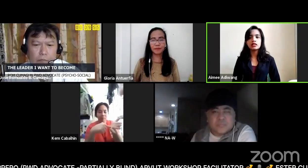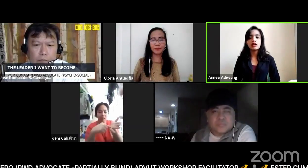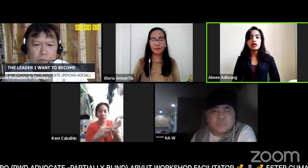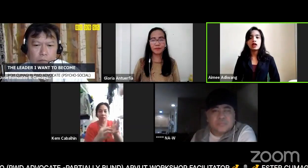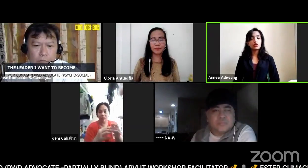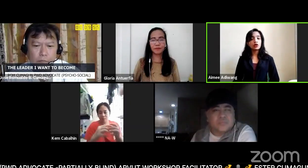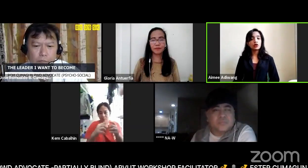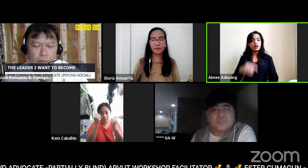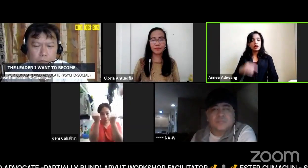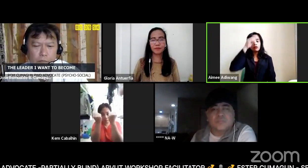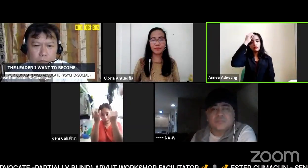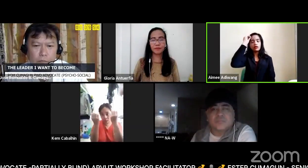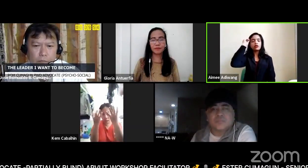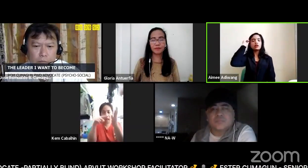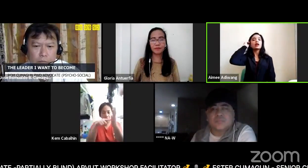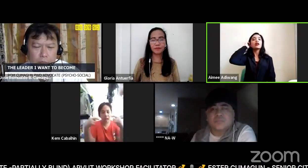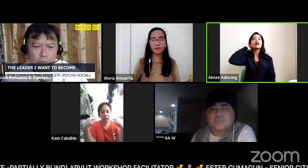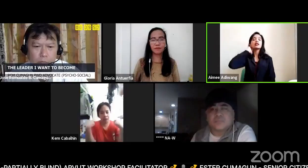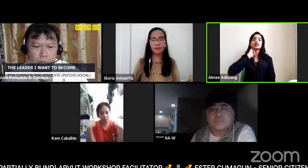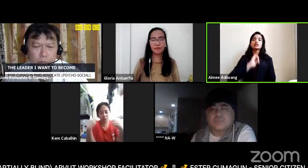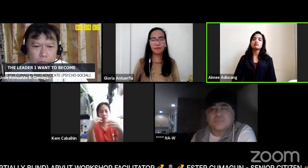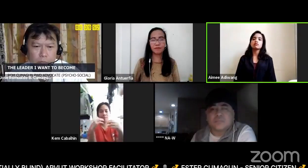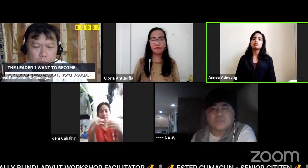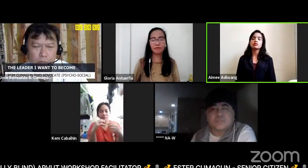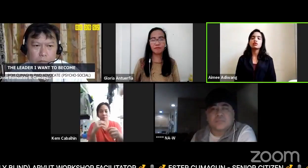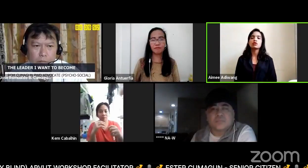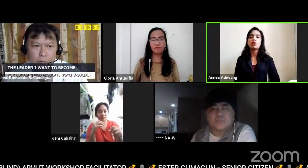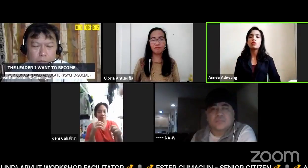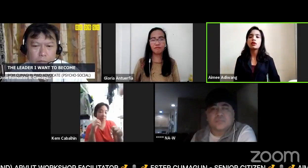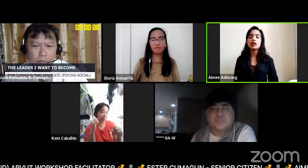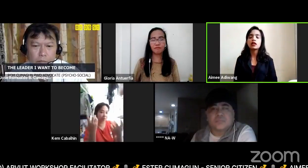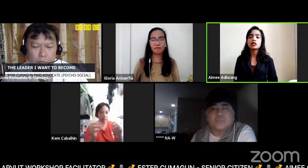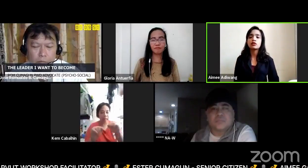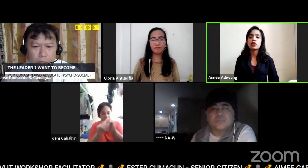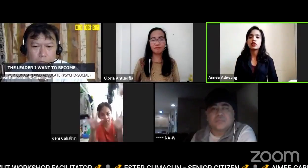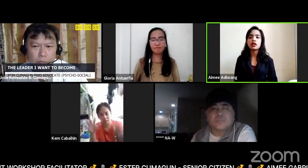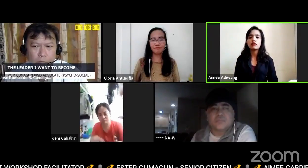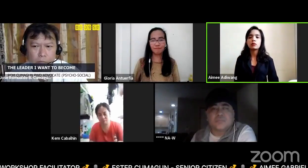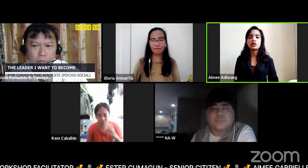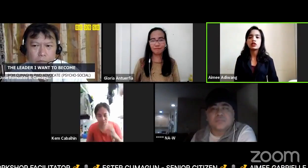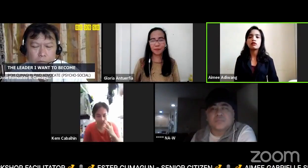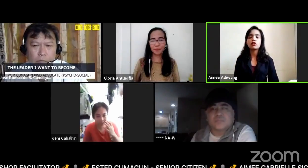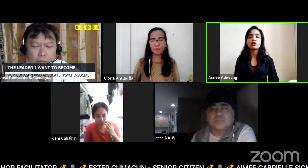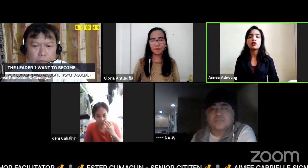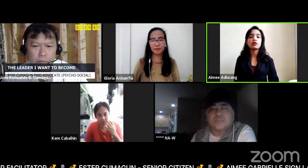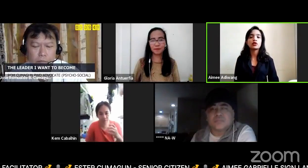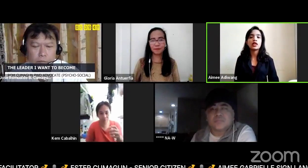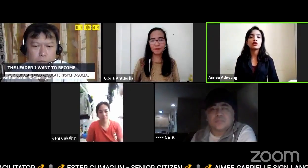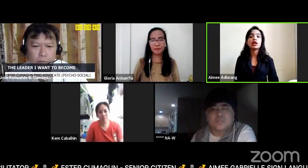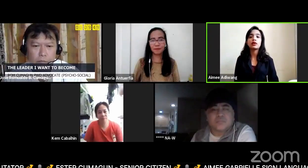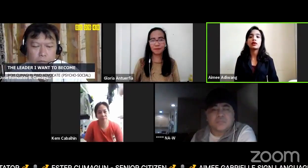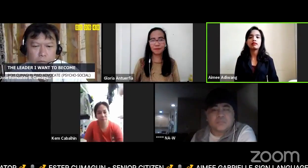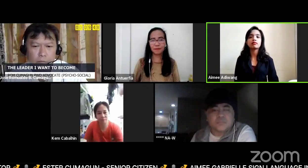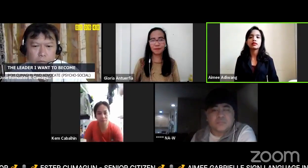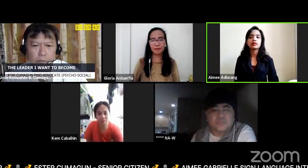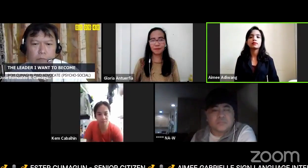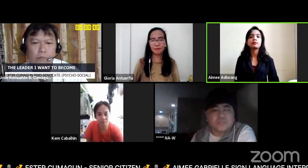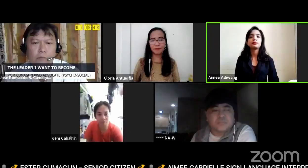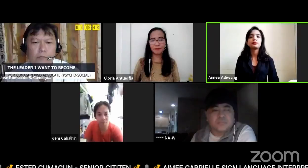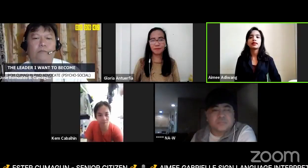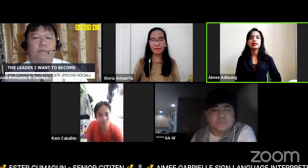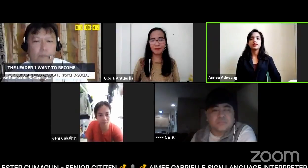the skills. Also, if you just to know, just for your information, if you don't know how to sign, you can